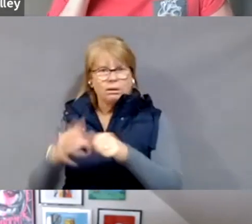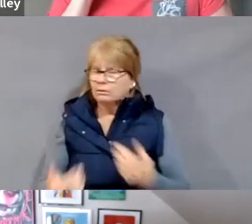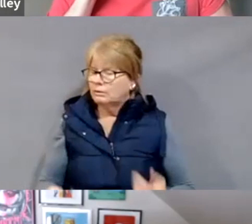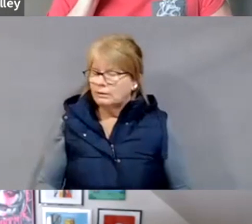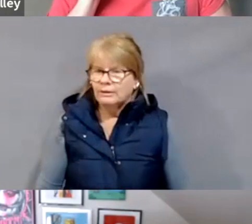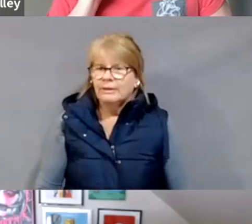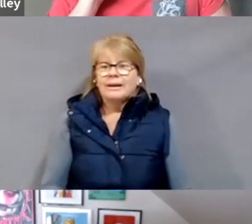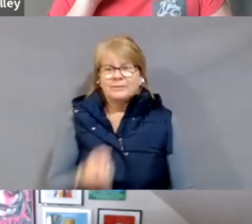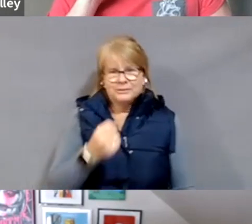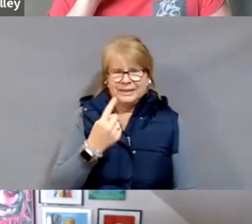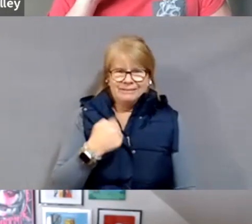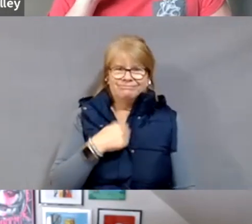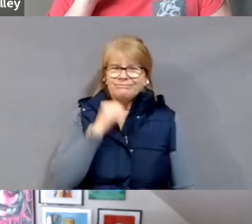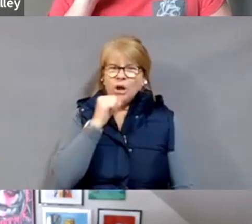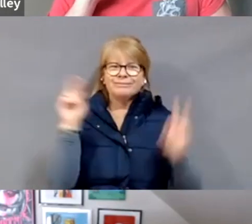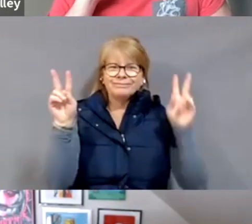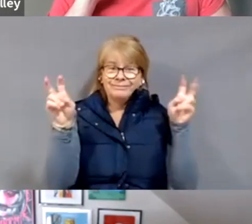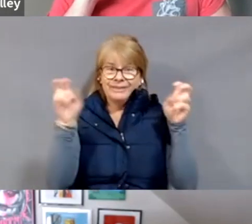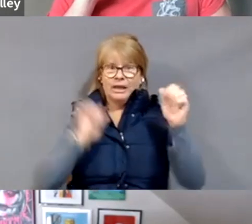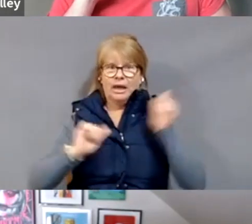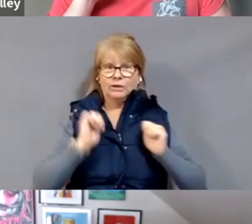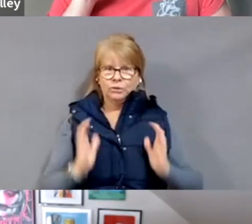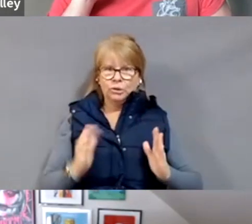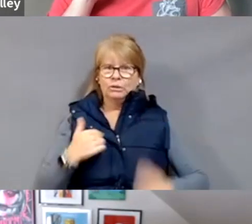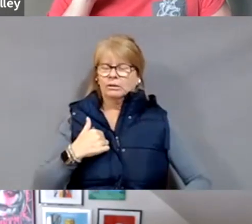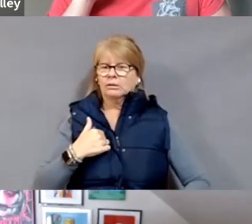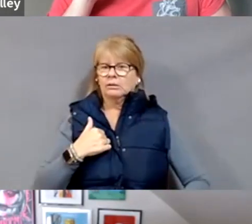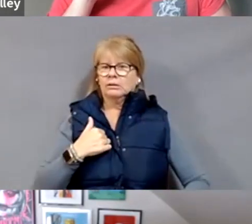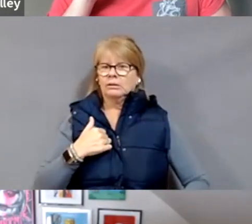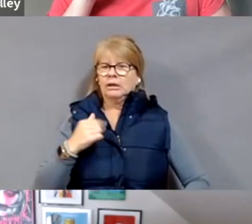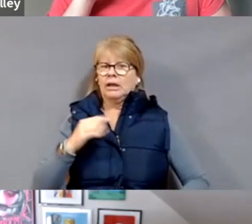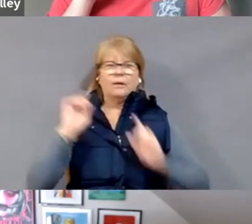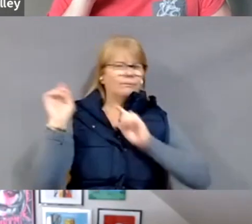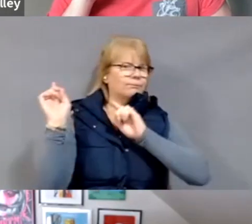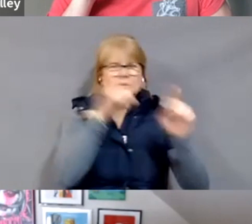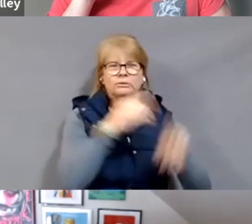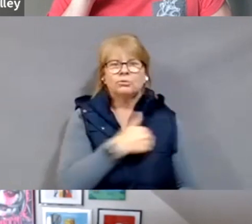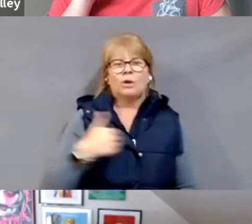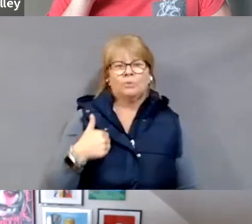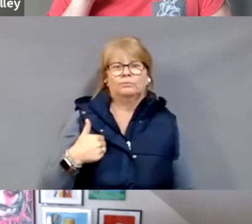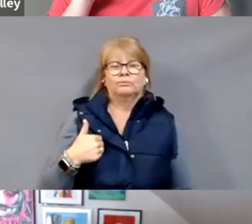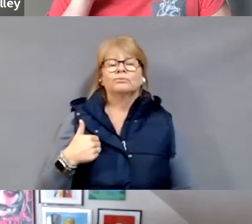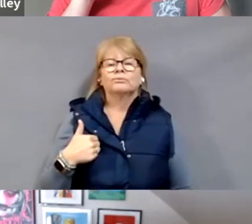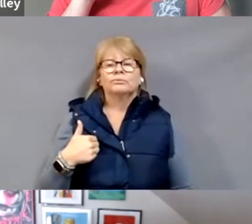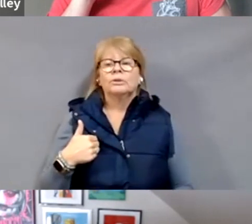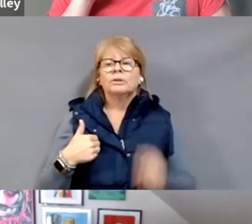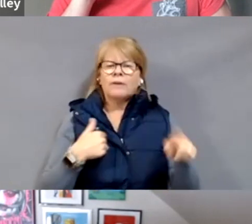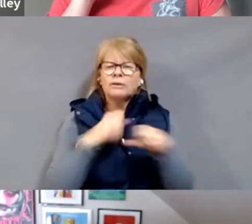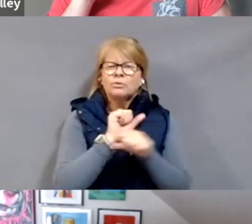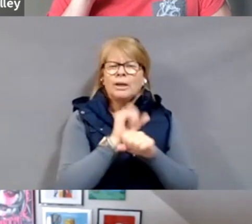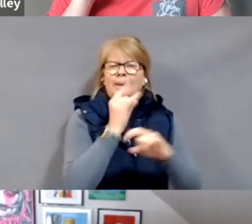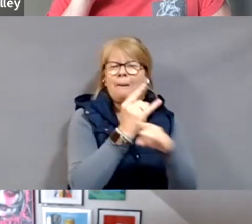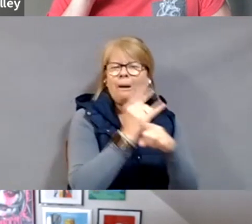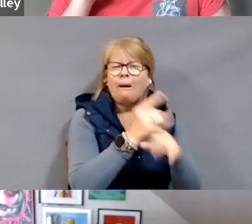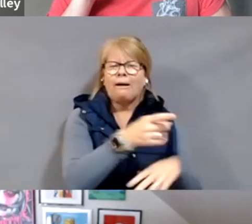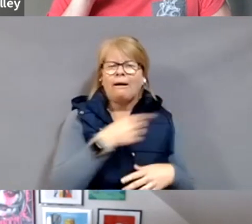I needed to, it dawned on me swiftly, and I went straight to Toronto. And so I was in a bar with a friend,